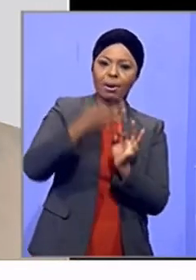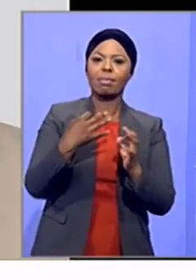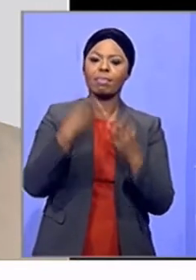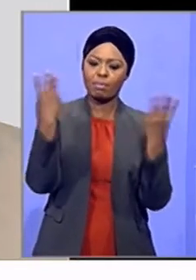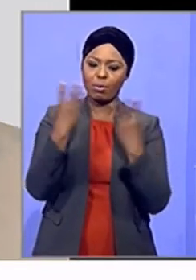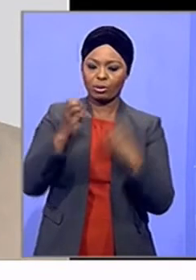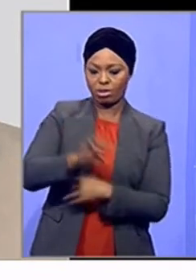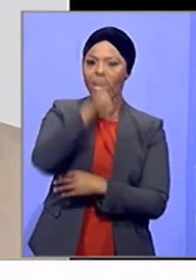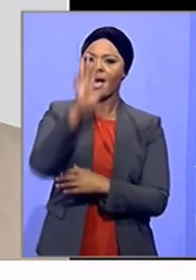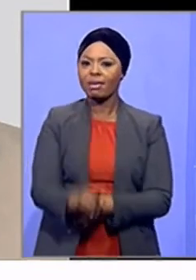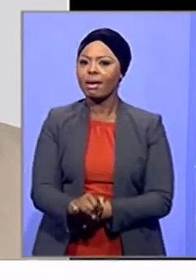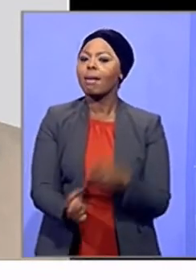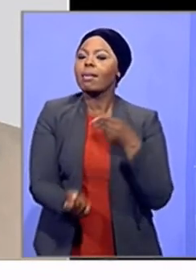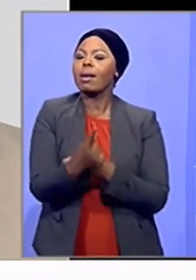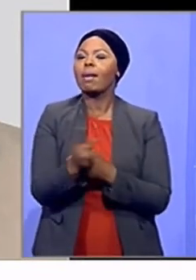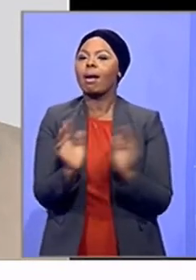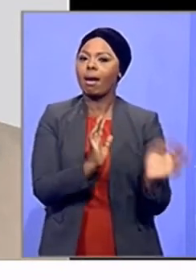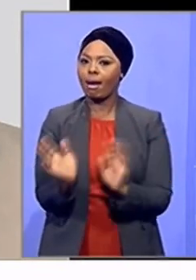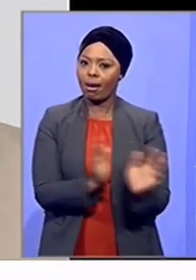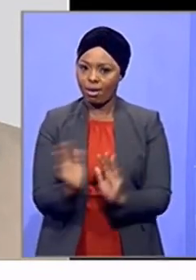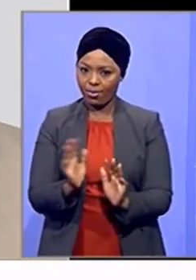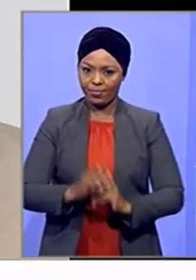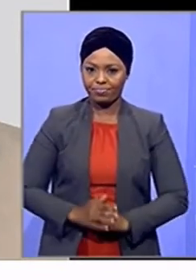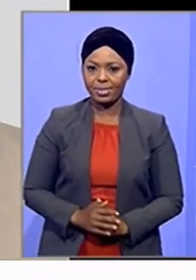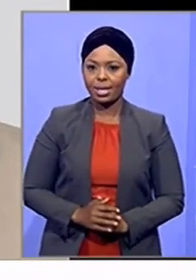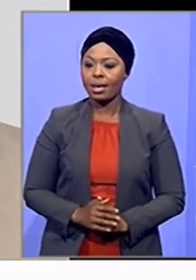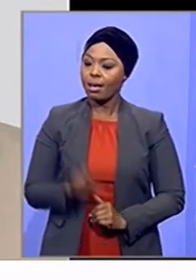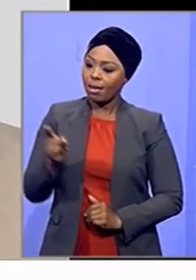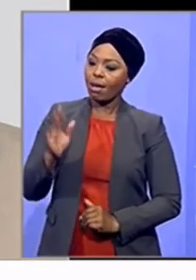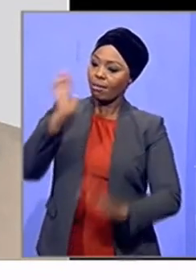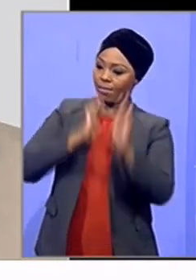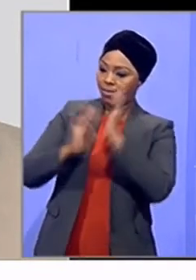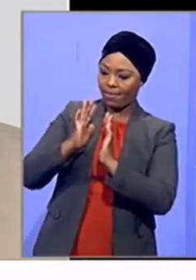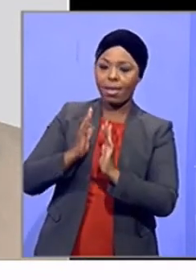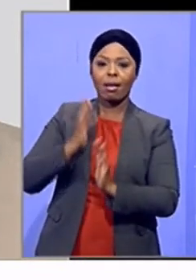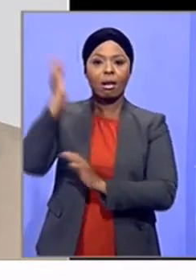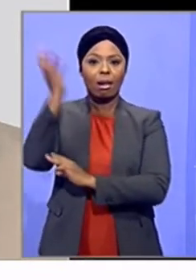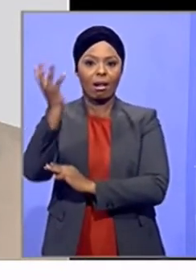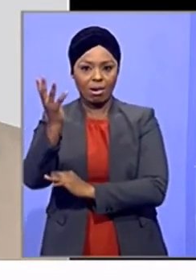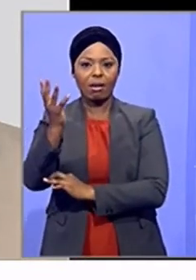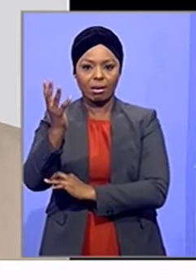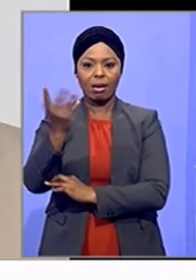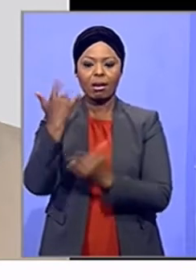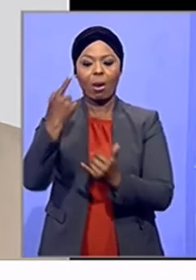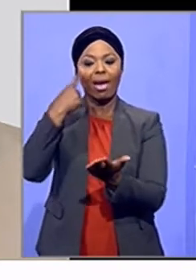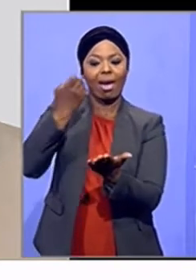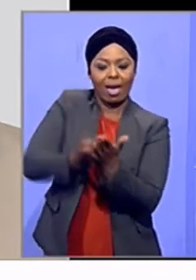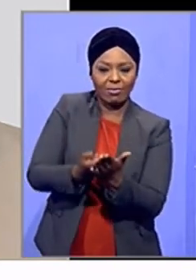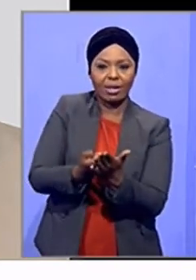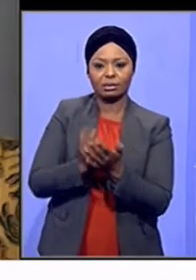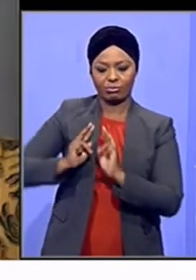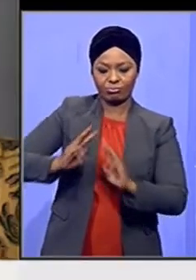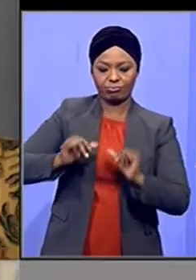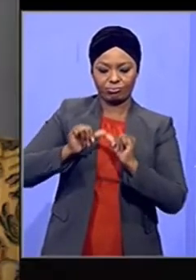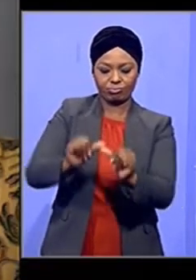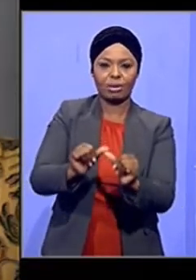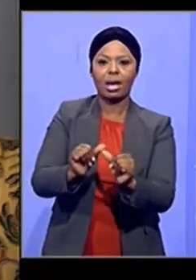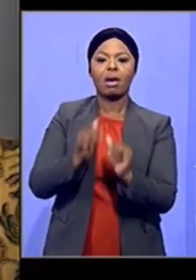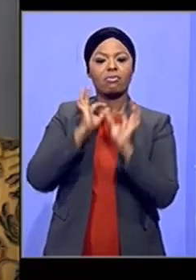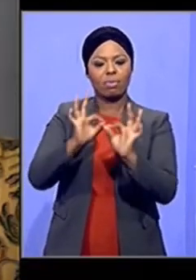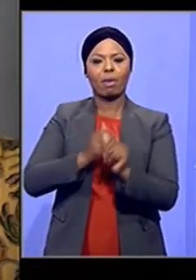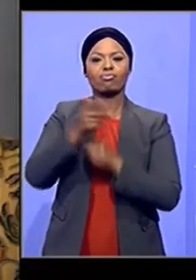events. In the absence of an explanation, we will allow the evidence to be revealed through appropriate processes. Al